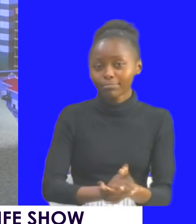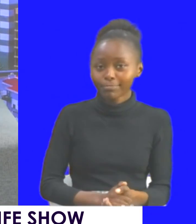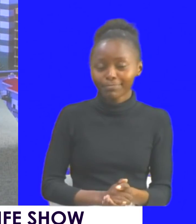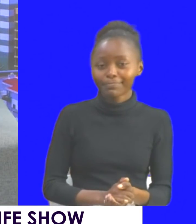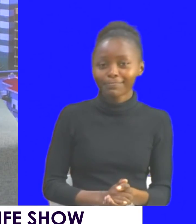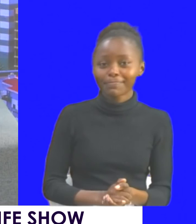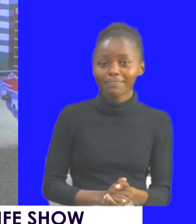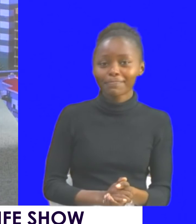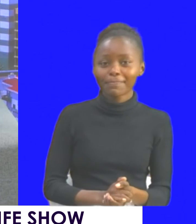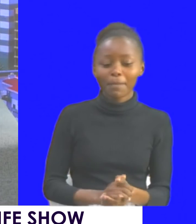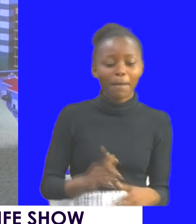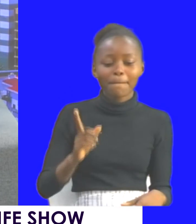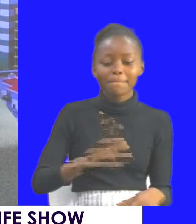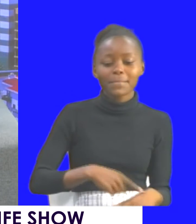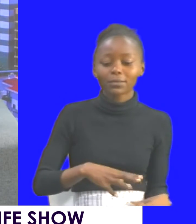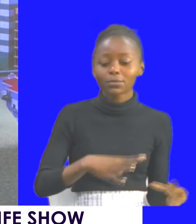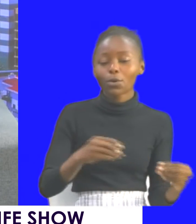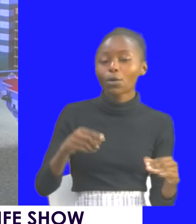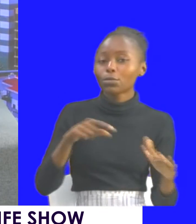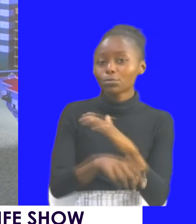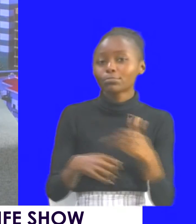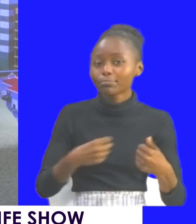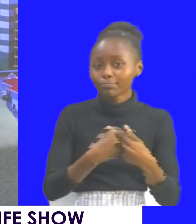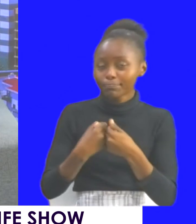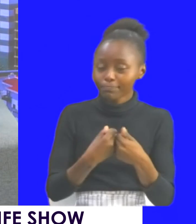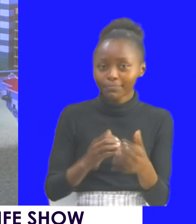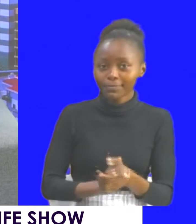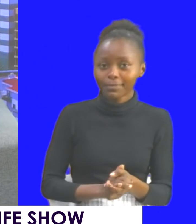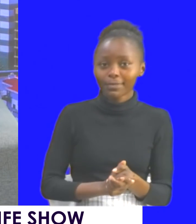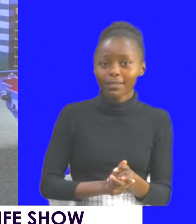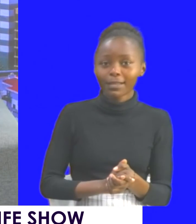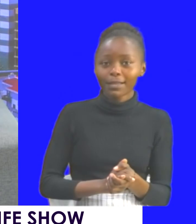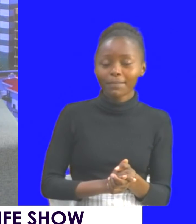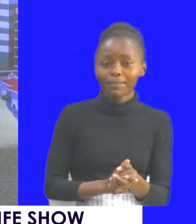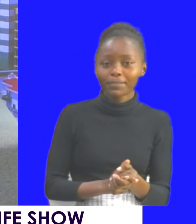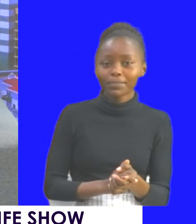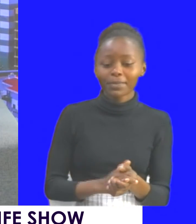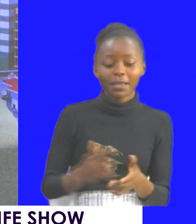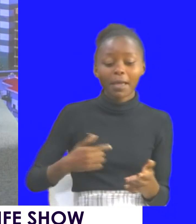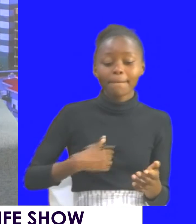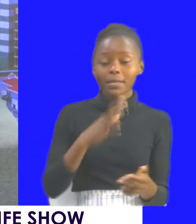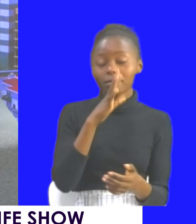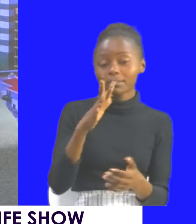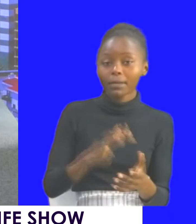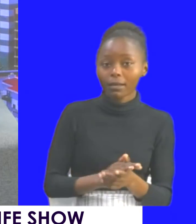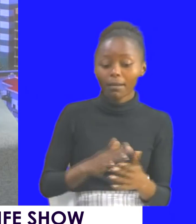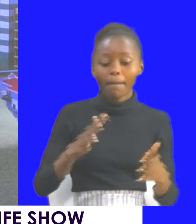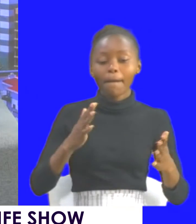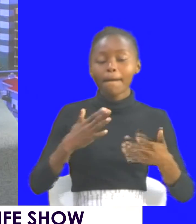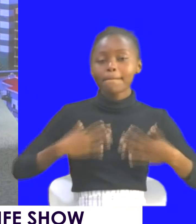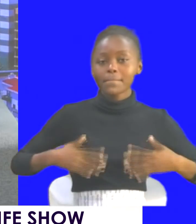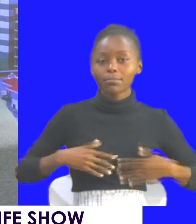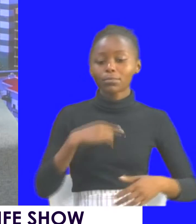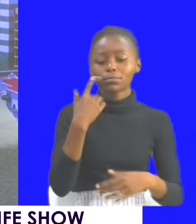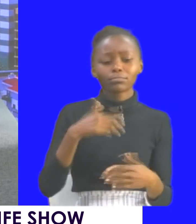break through life. Who said you will not make it? I'm speaking to those who are weak out there, those